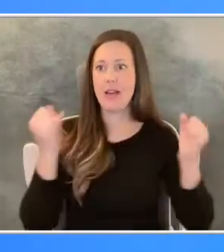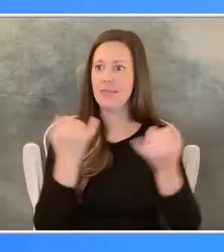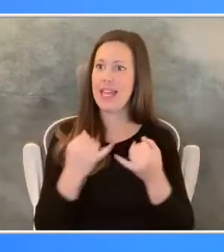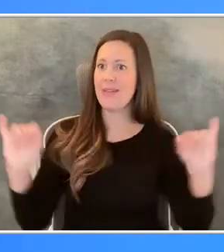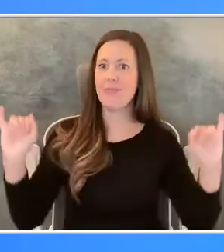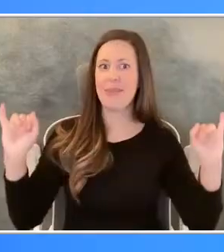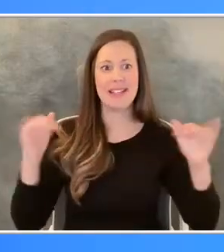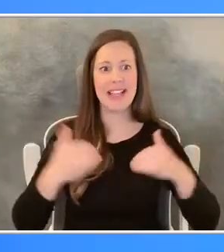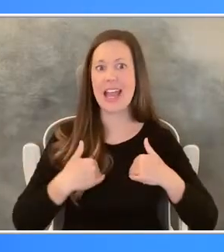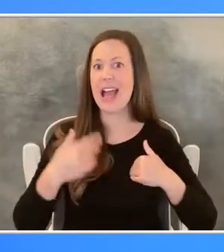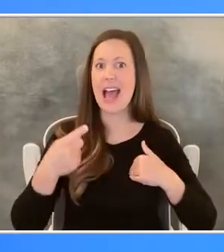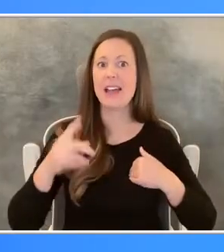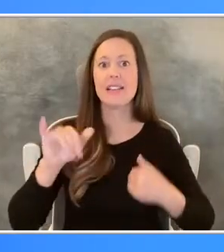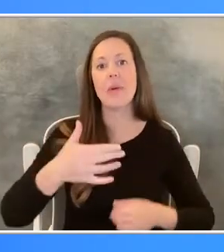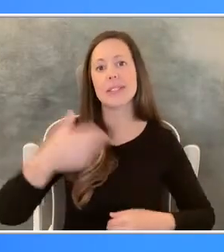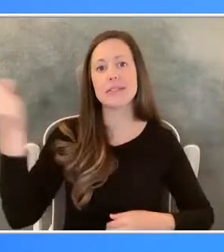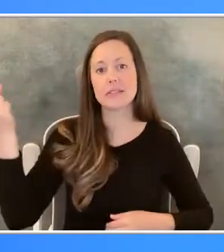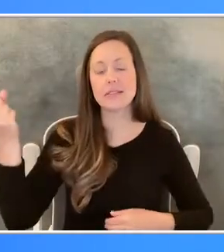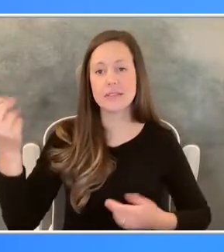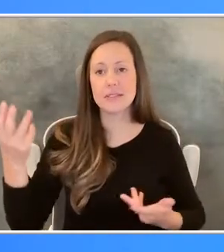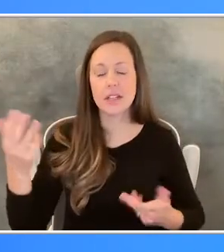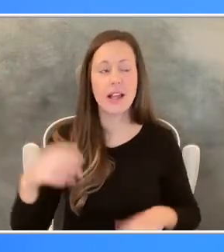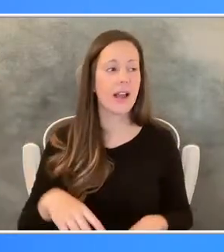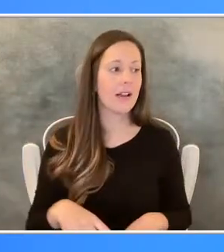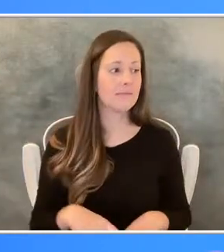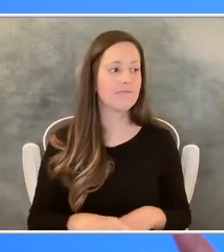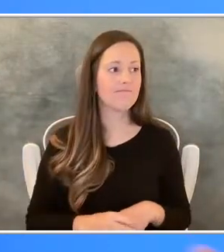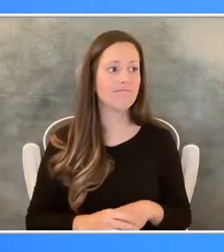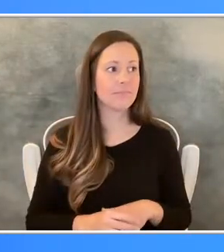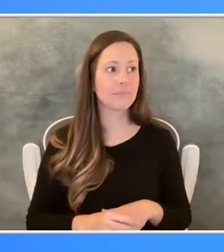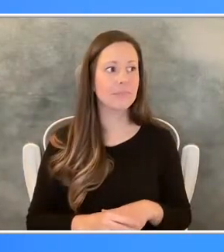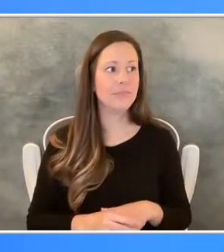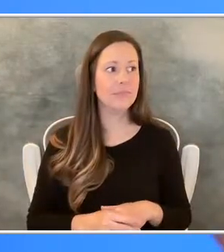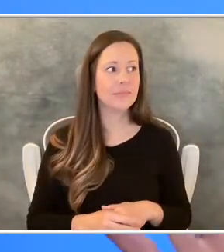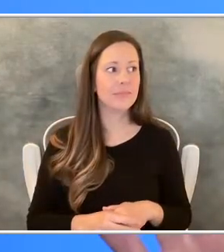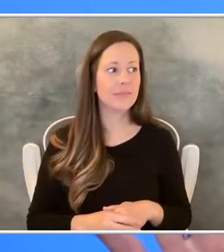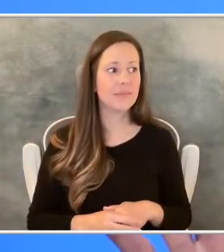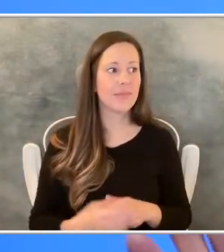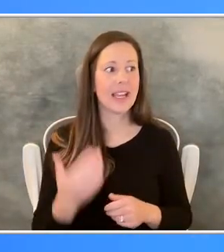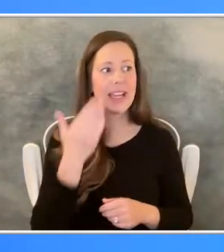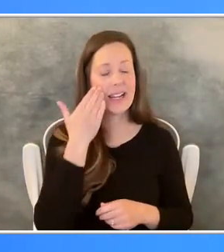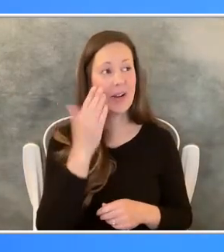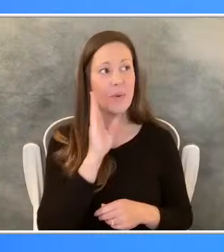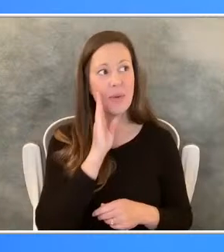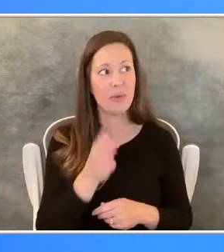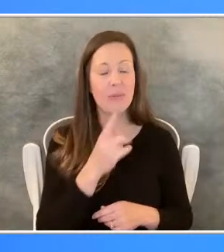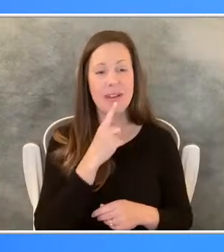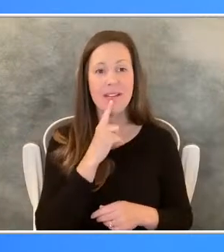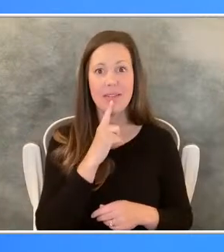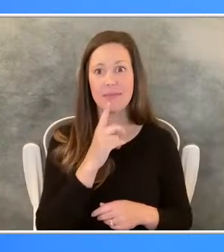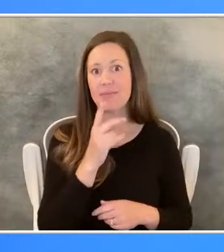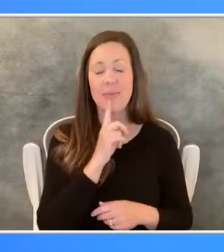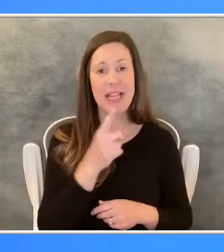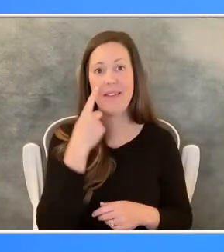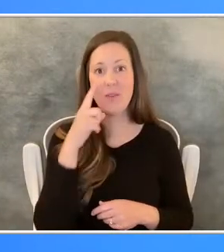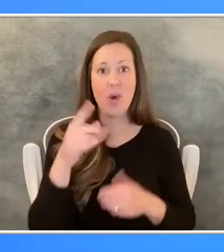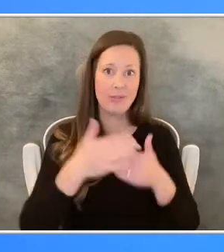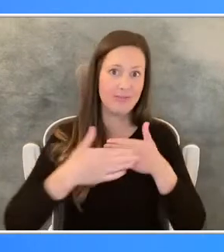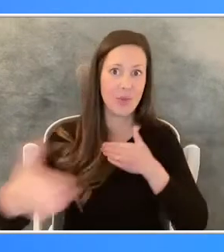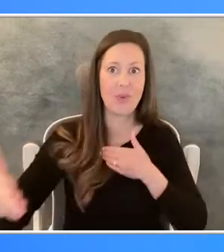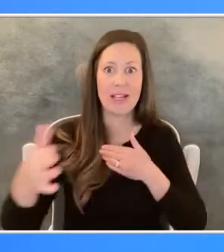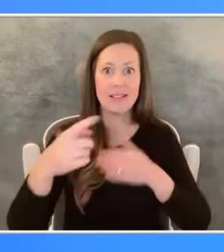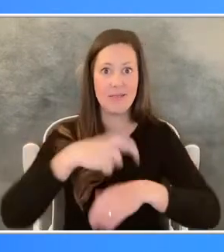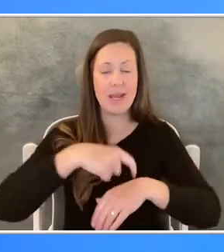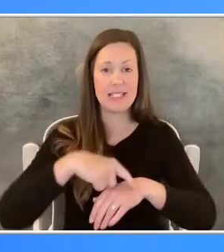to walk, it was just taken away, and I knew it was going to be for the whole rest of the stay. So